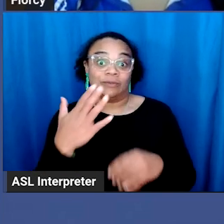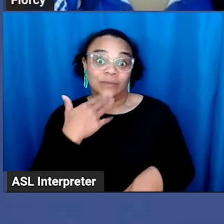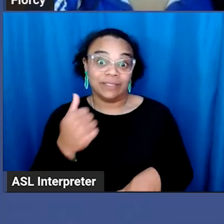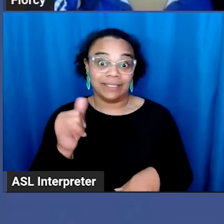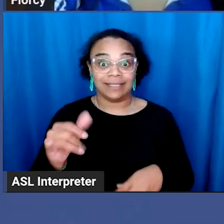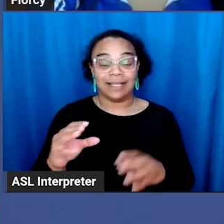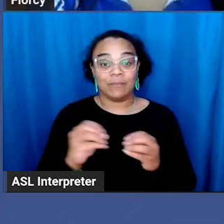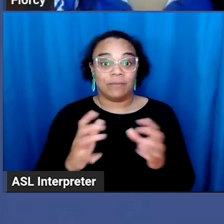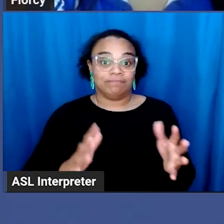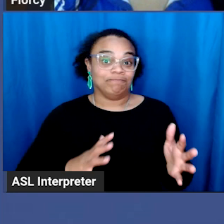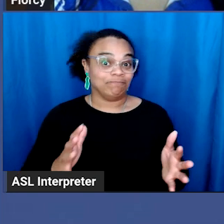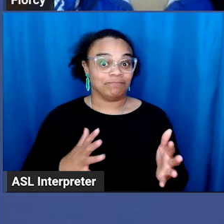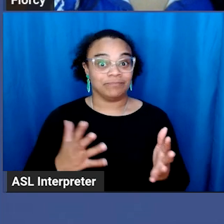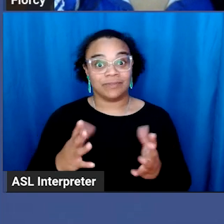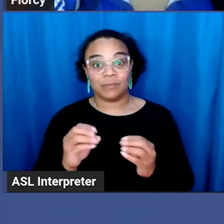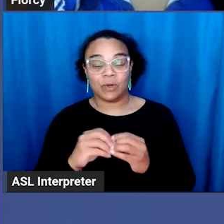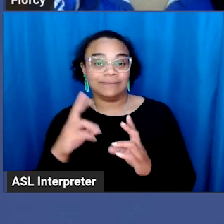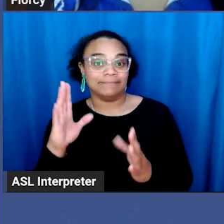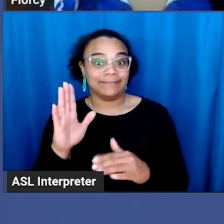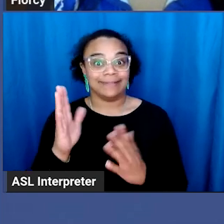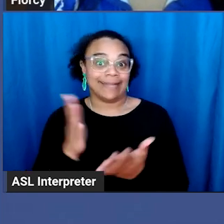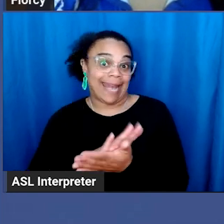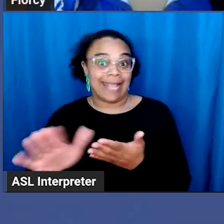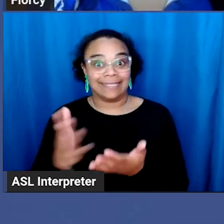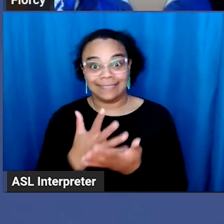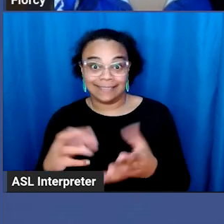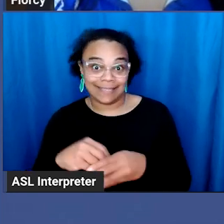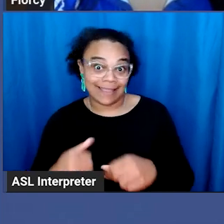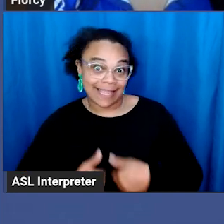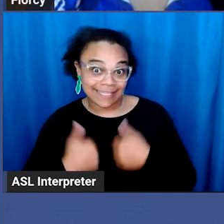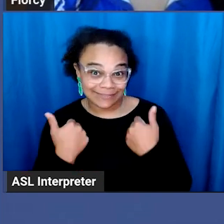finer things in life. And yeah.